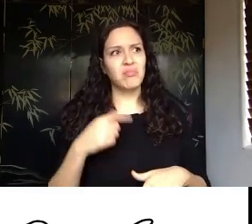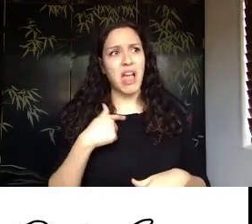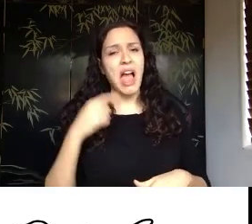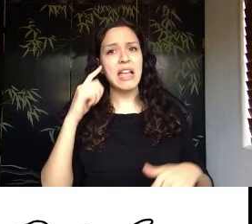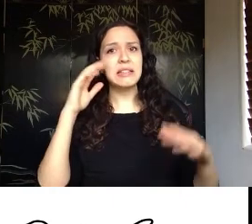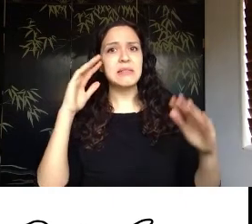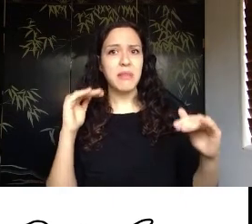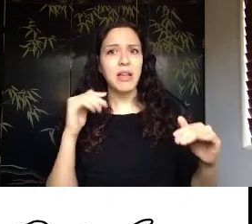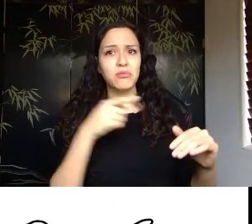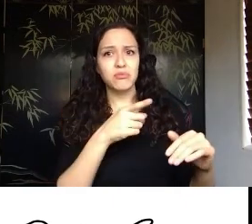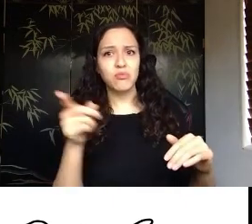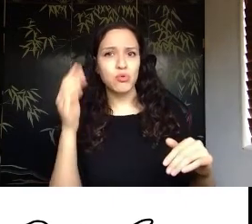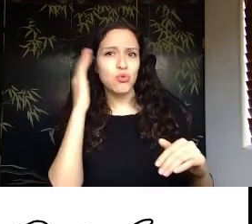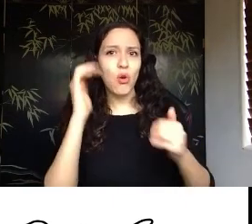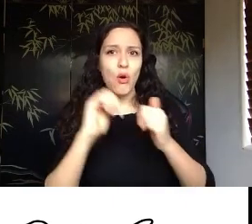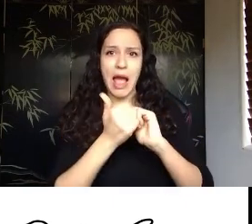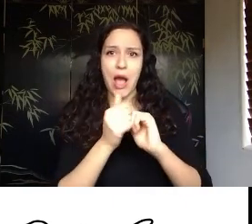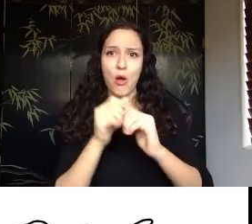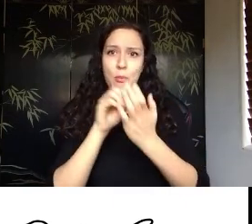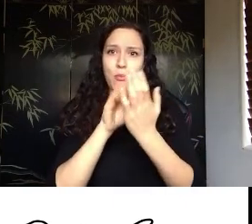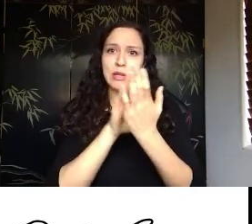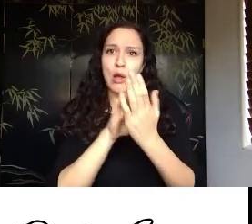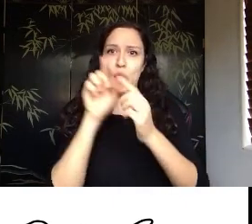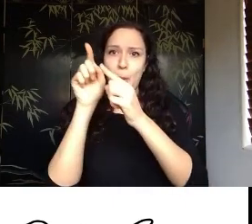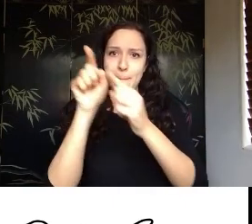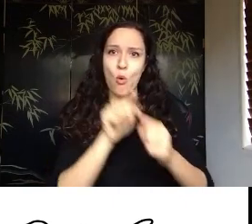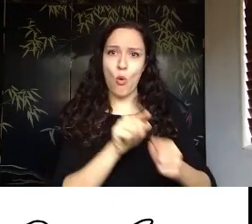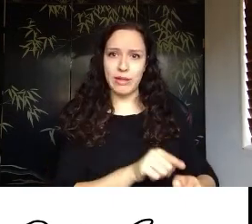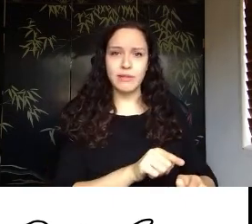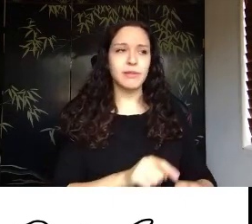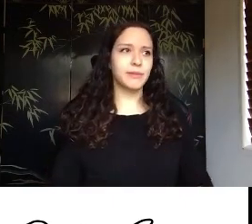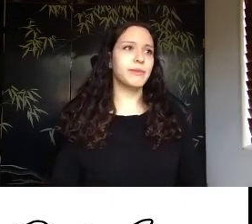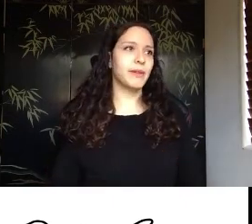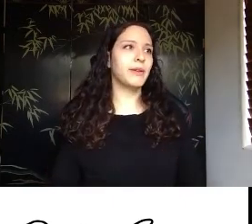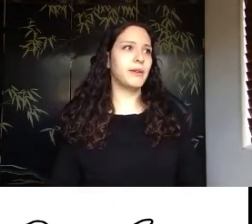to plot these points. Okay, there we go.